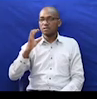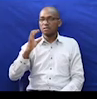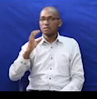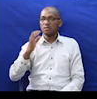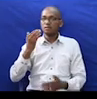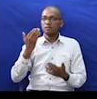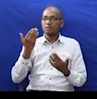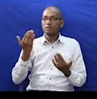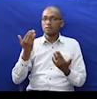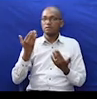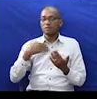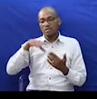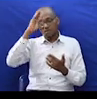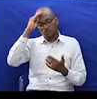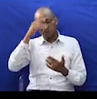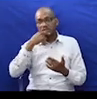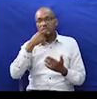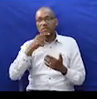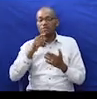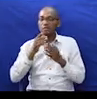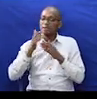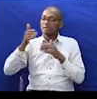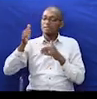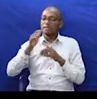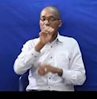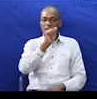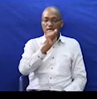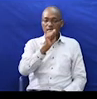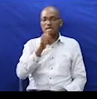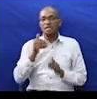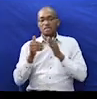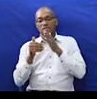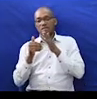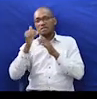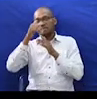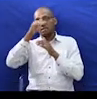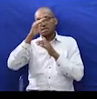the side BC, and the length of the side SC. So AB